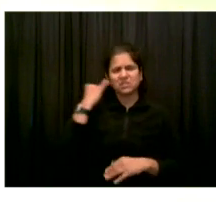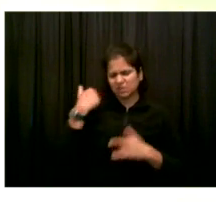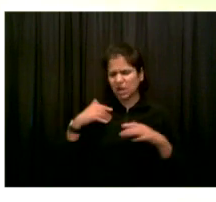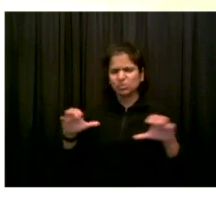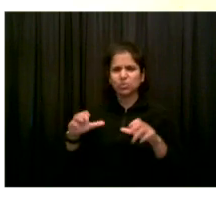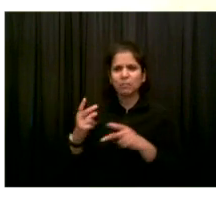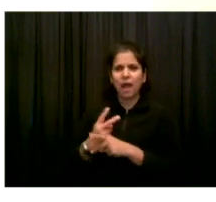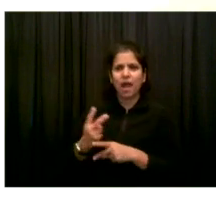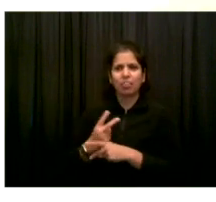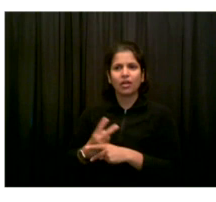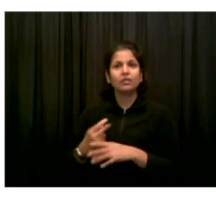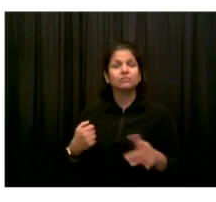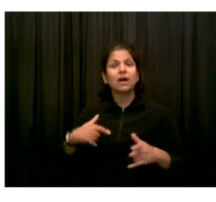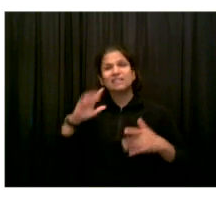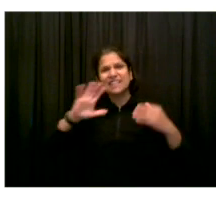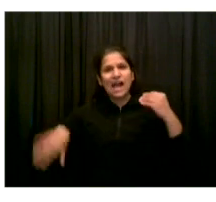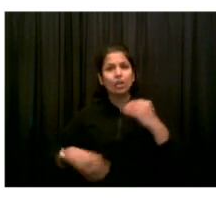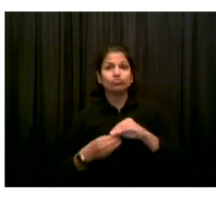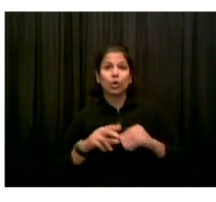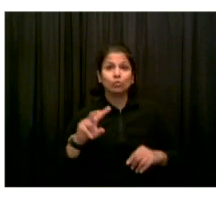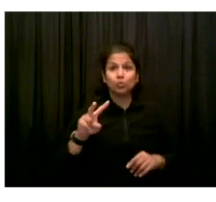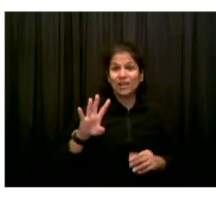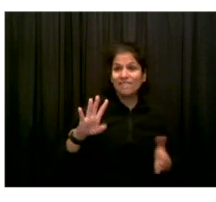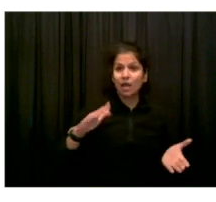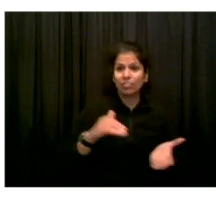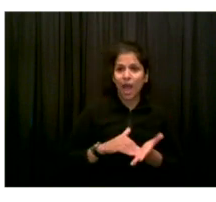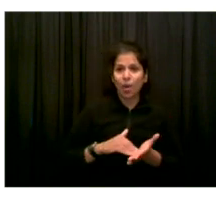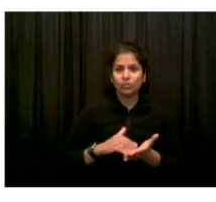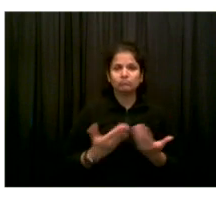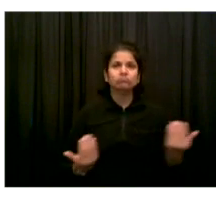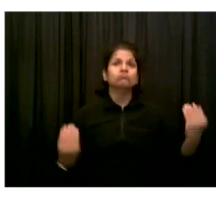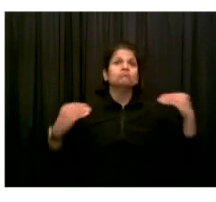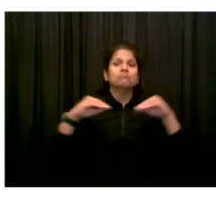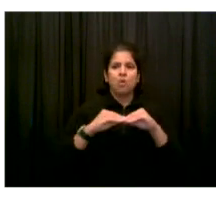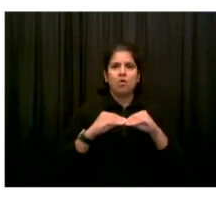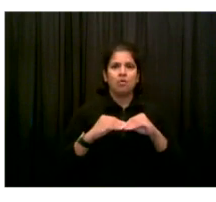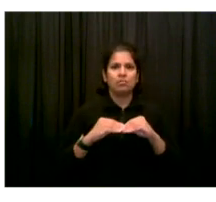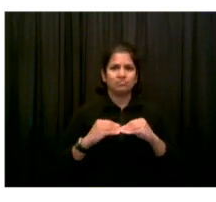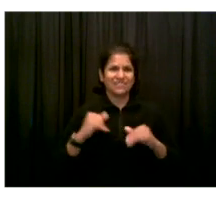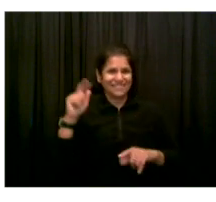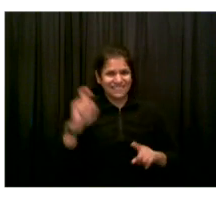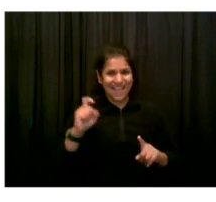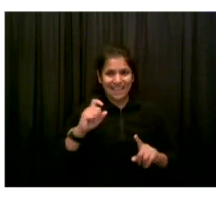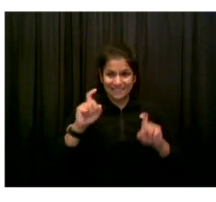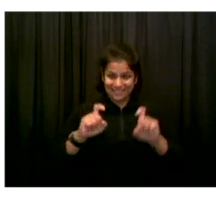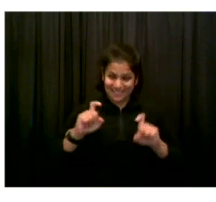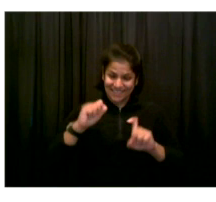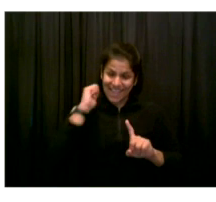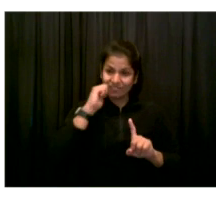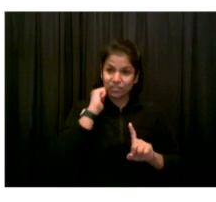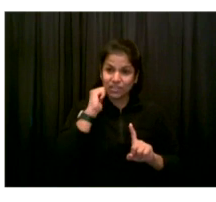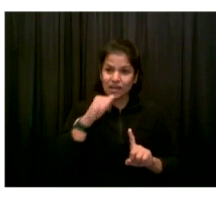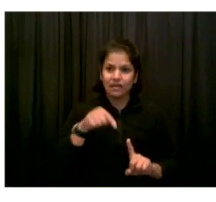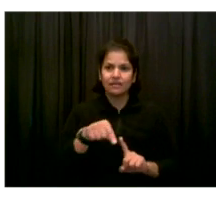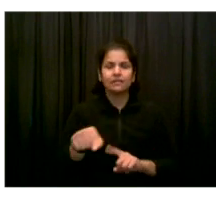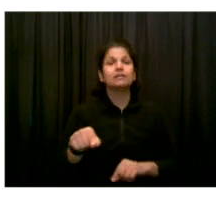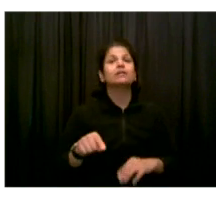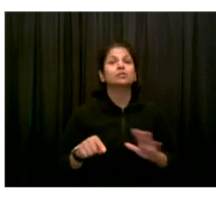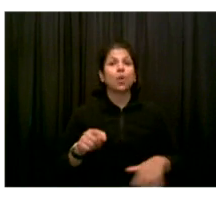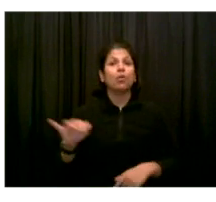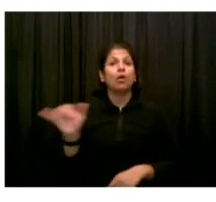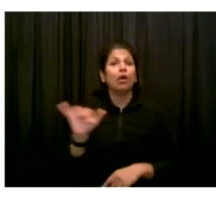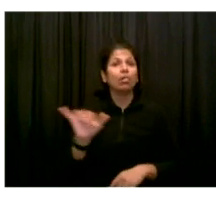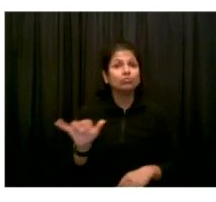24,600 tests per day. And that's on top of doing about that with our current doubled mobile fleet and our current brick and mortar sites that we've